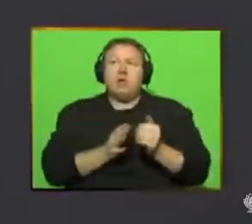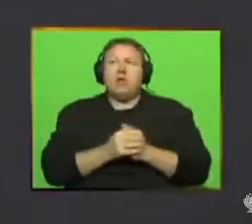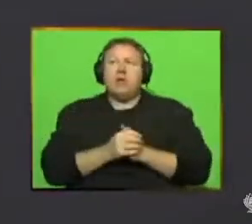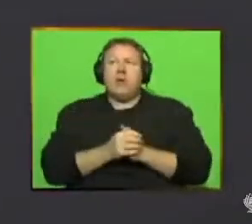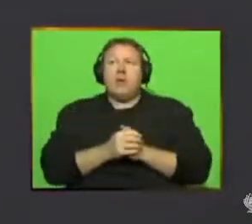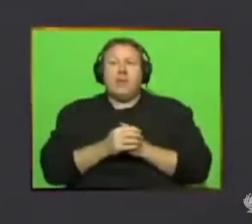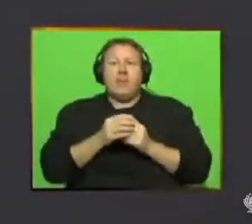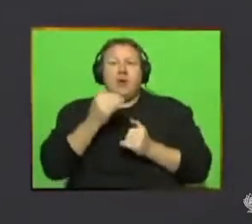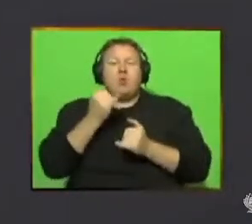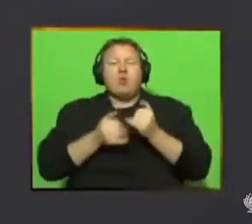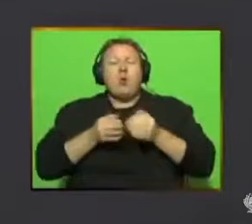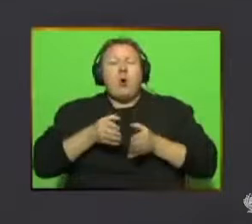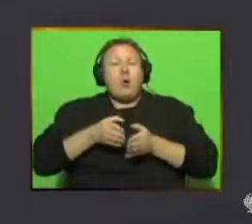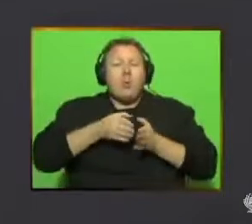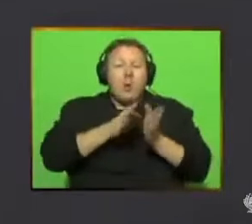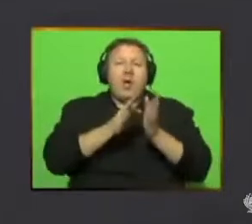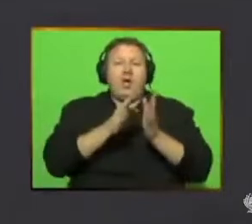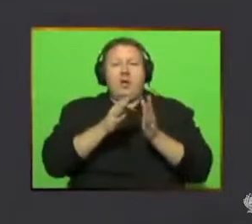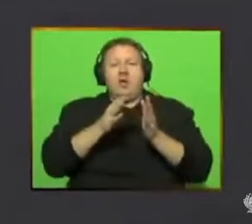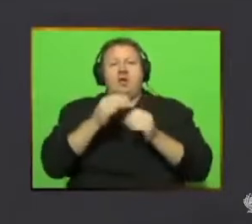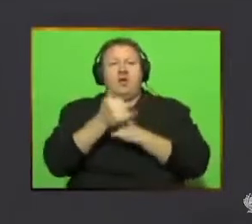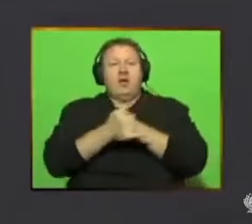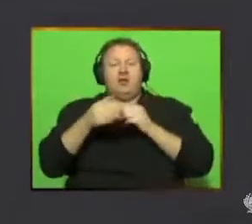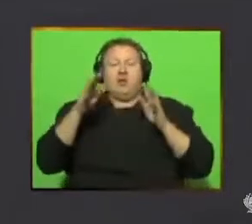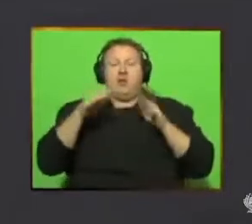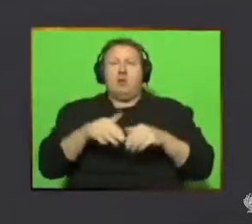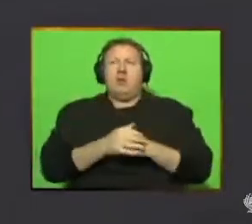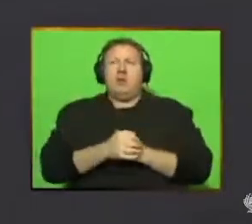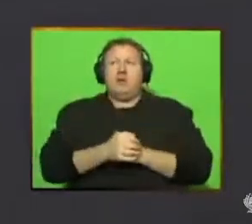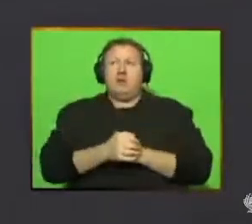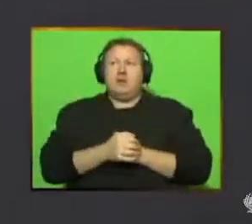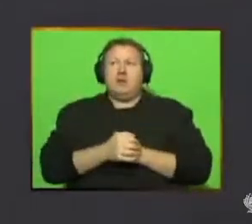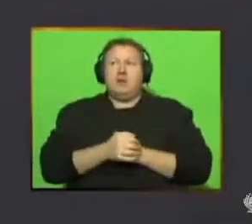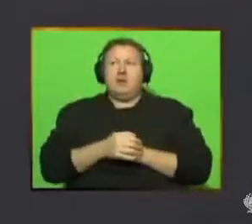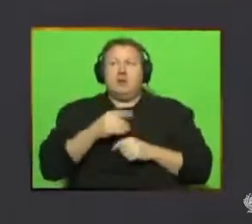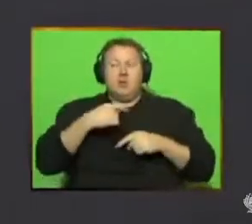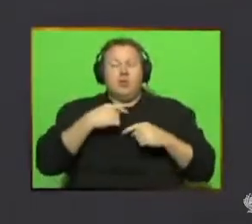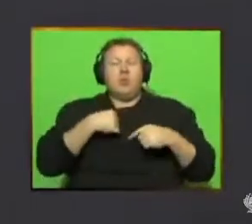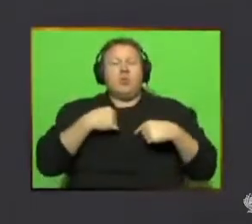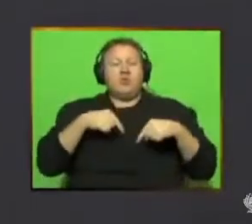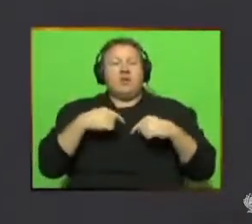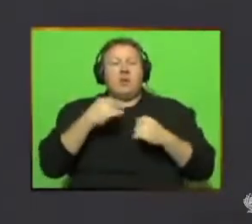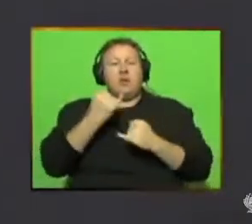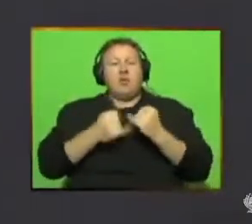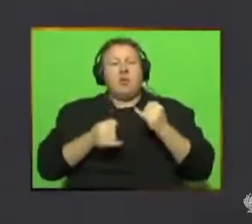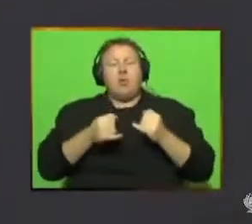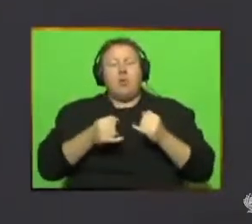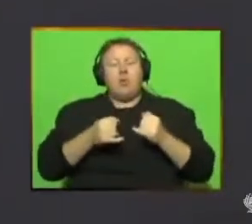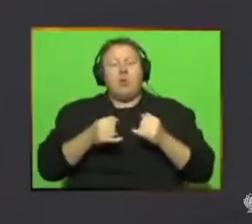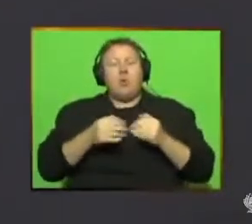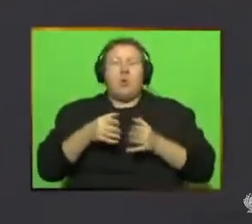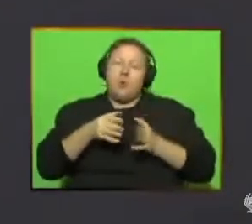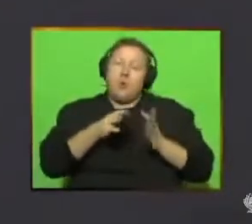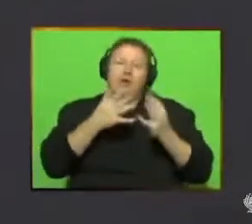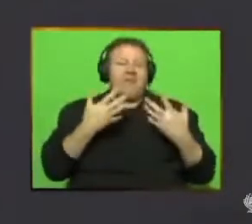to die. Our fear is that the wrong move has already been made. I hope that we are wrong. Thank you.